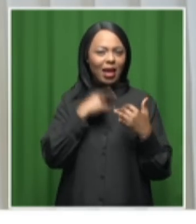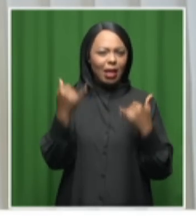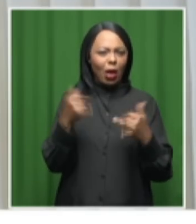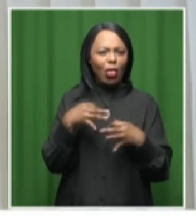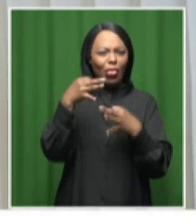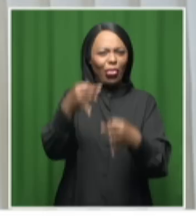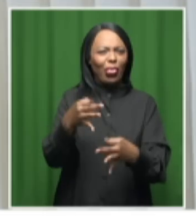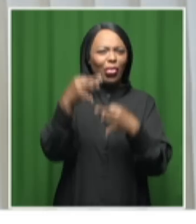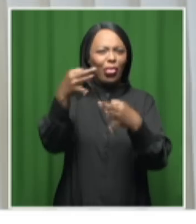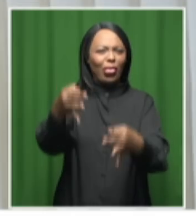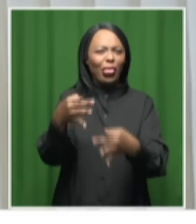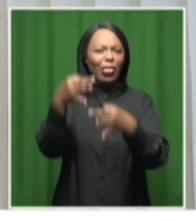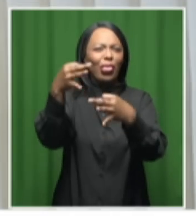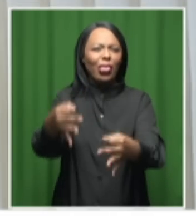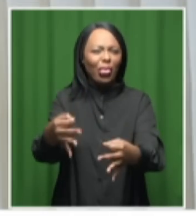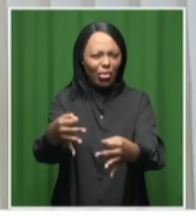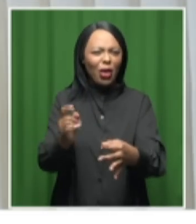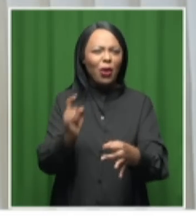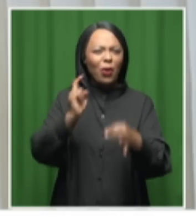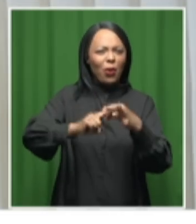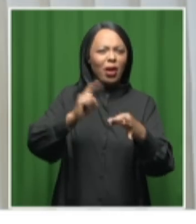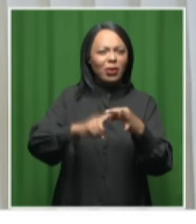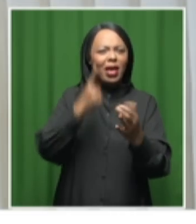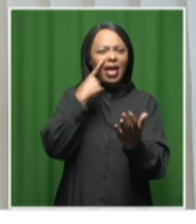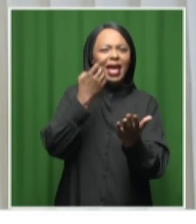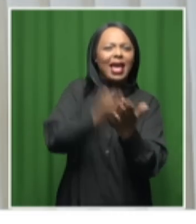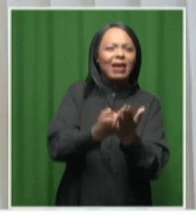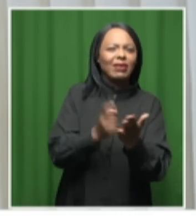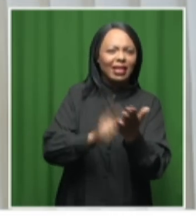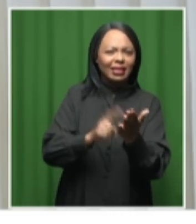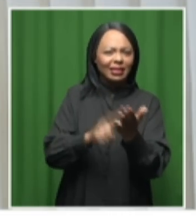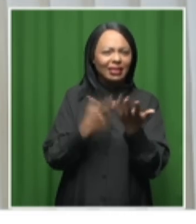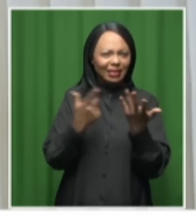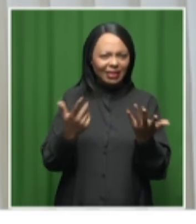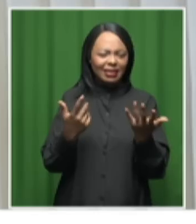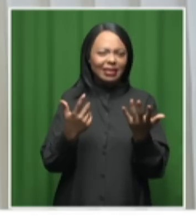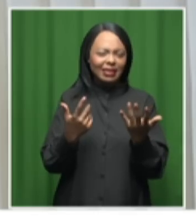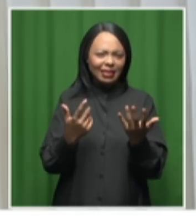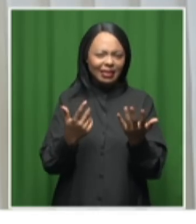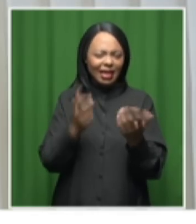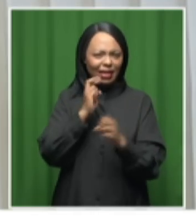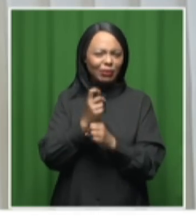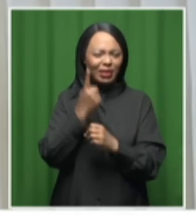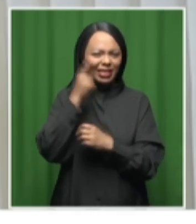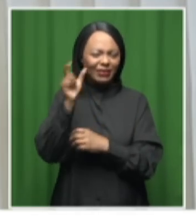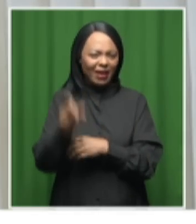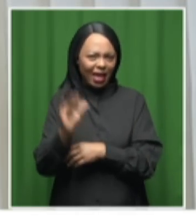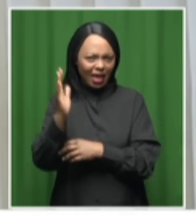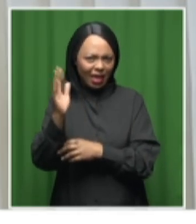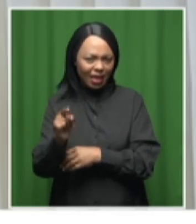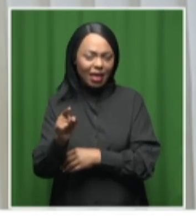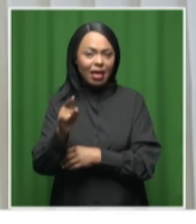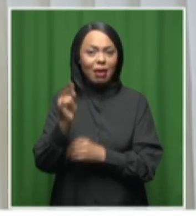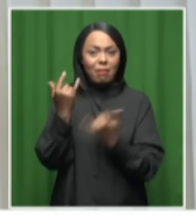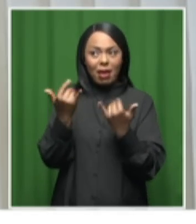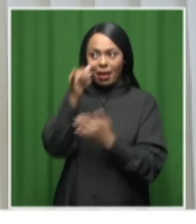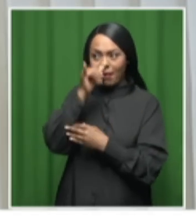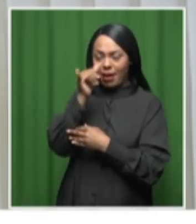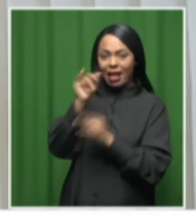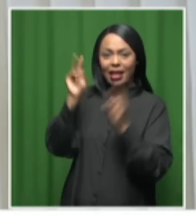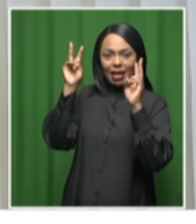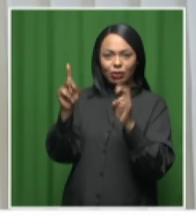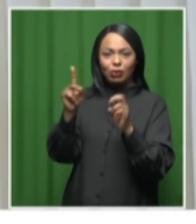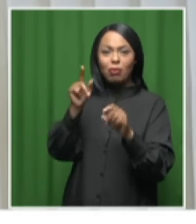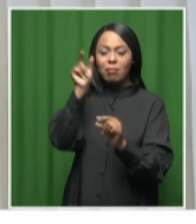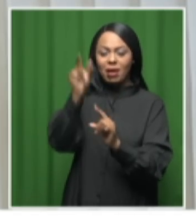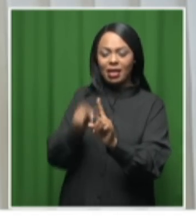delays is the quantity and the quality of evidence that has to be tested. In a criminal matter, the person has to be found guilty beyond reasonable